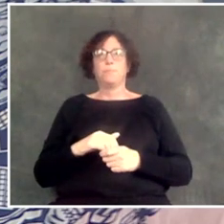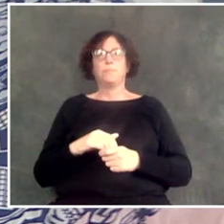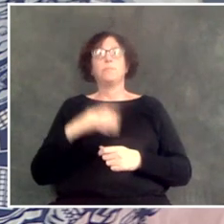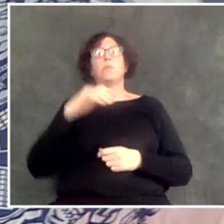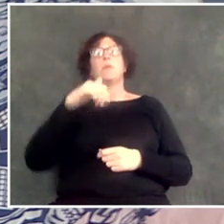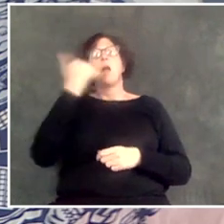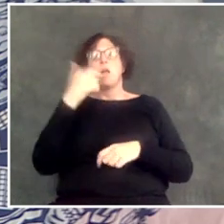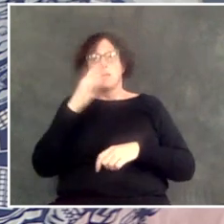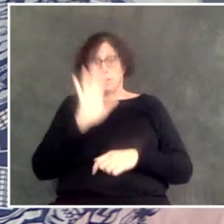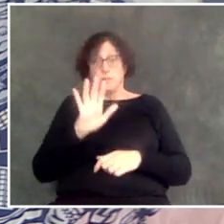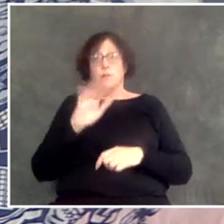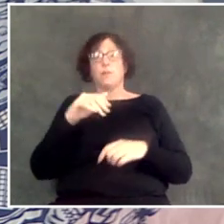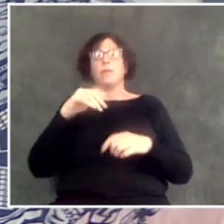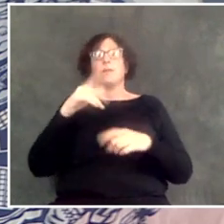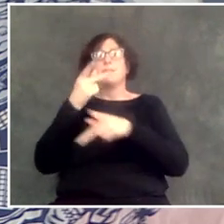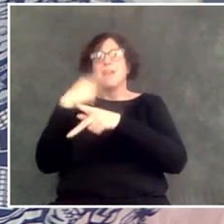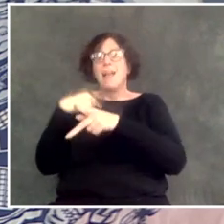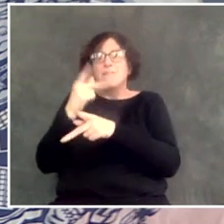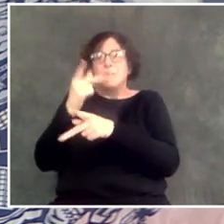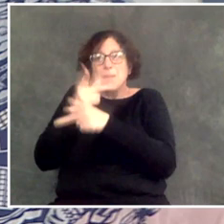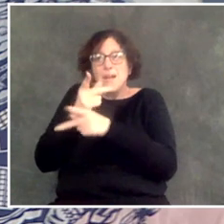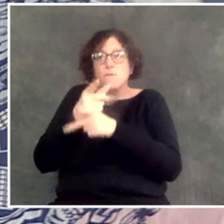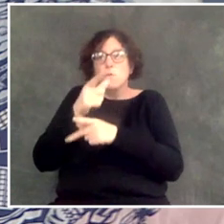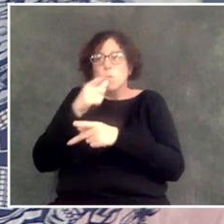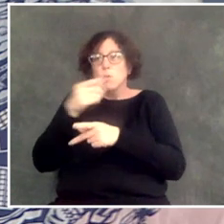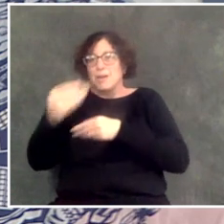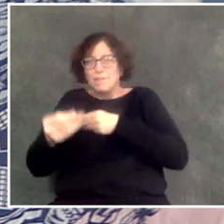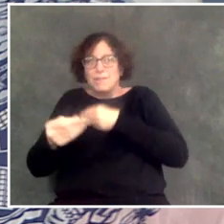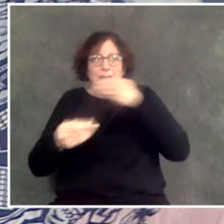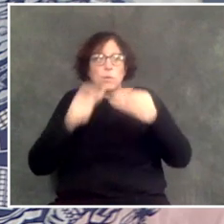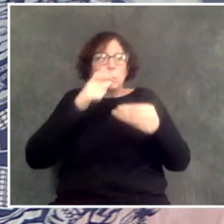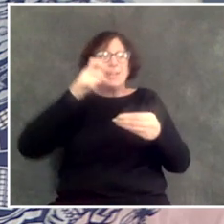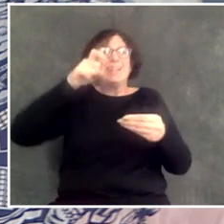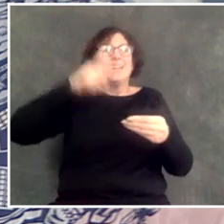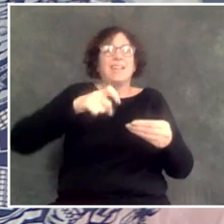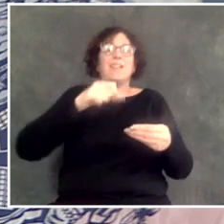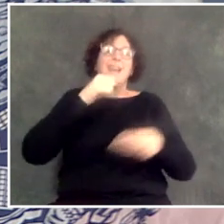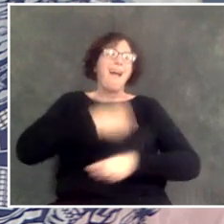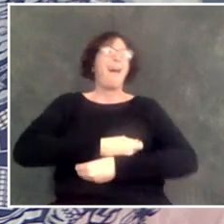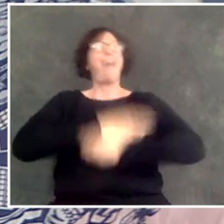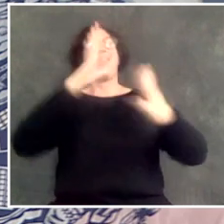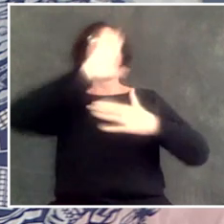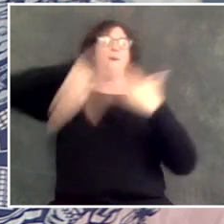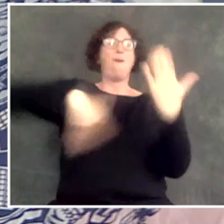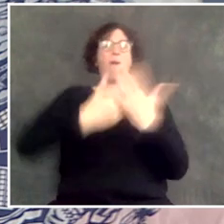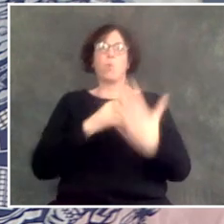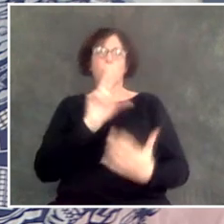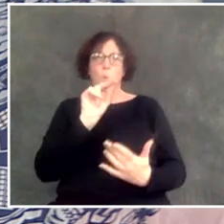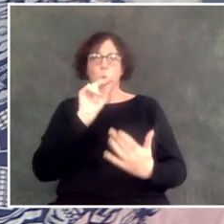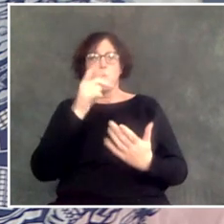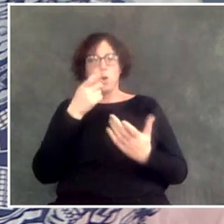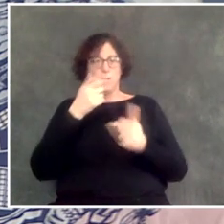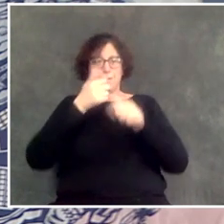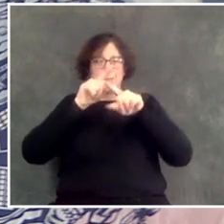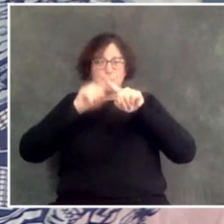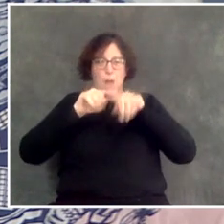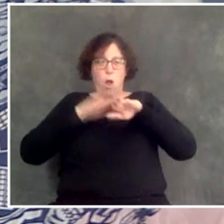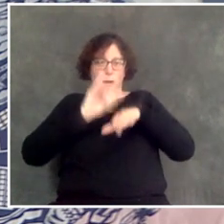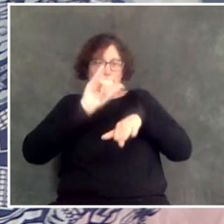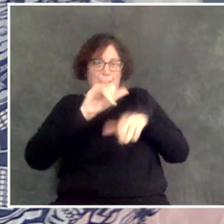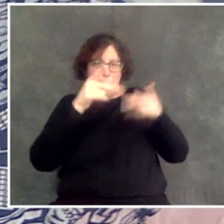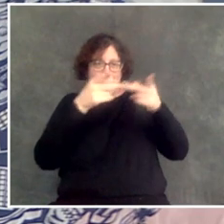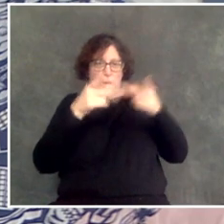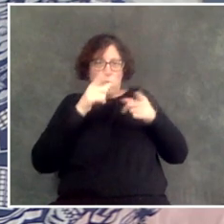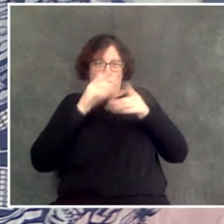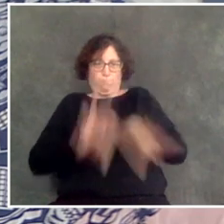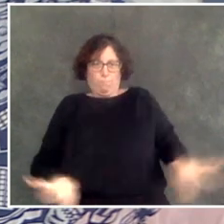doctors should speak to this, but the healthcare professionals will make their choices. If some ever feel It's not appropriate. That's something we will respect